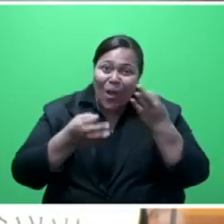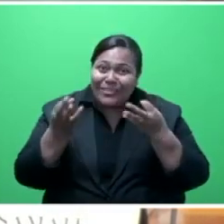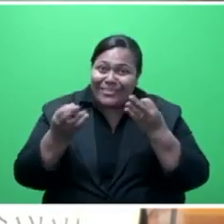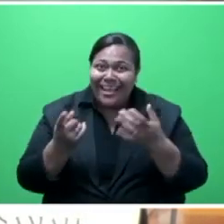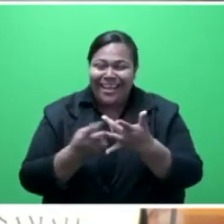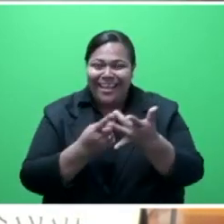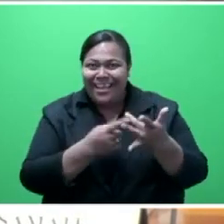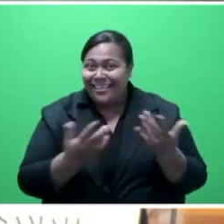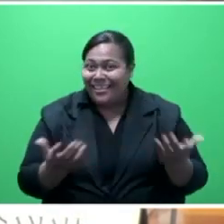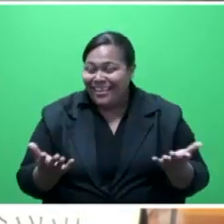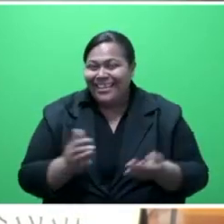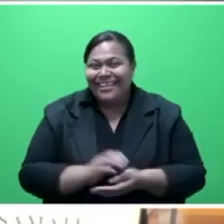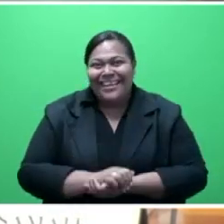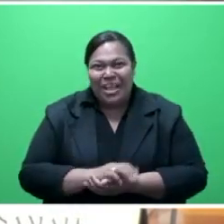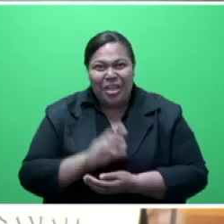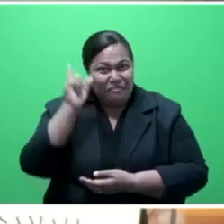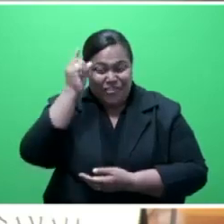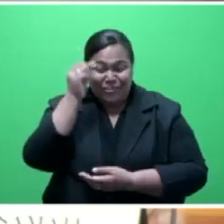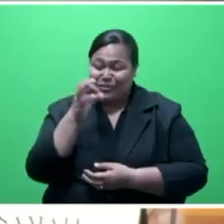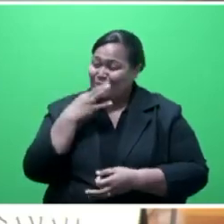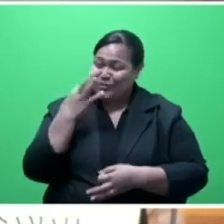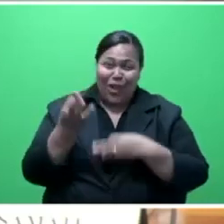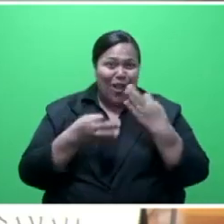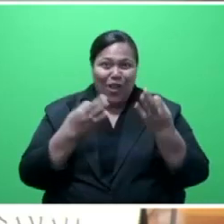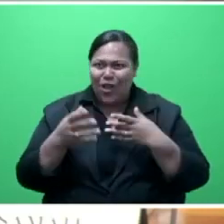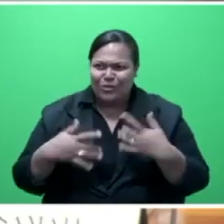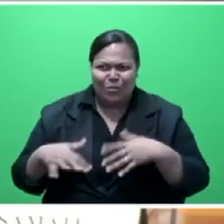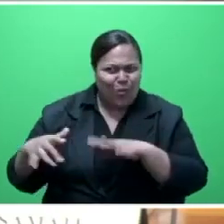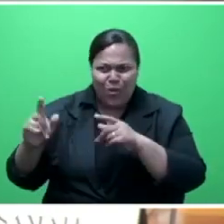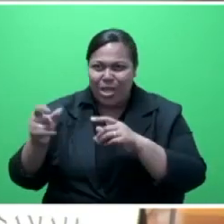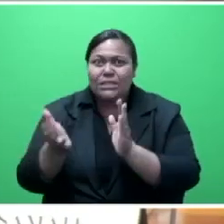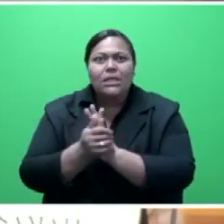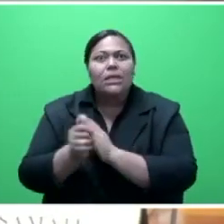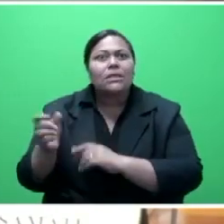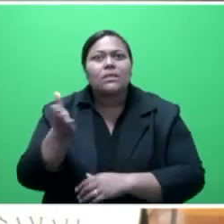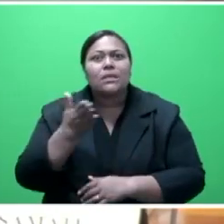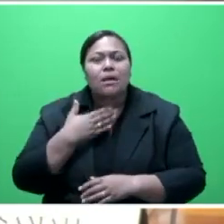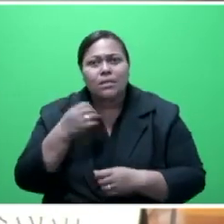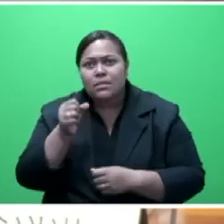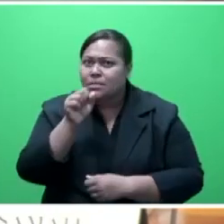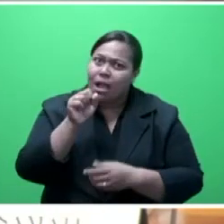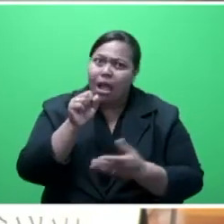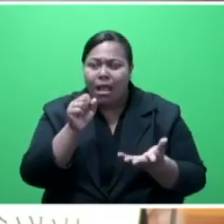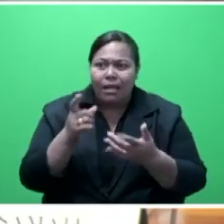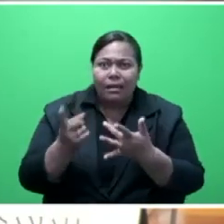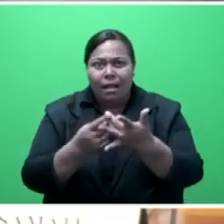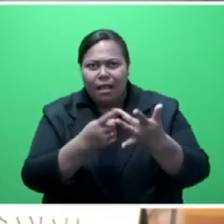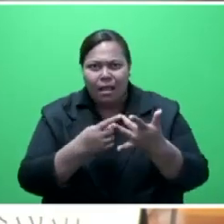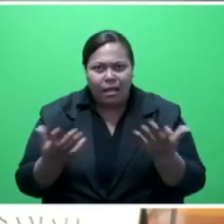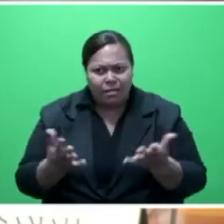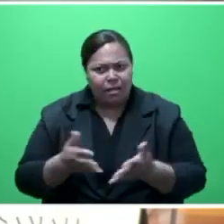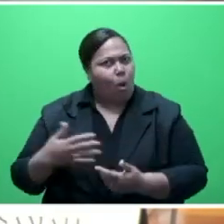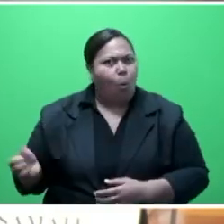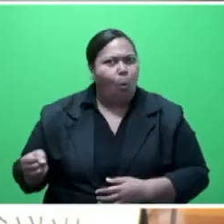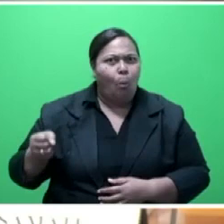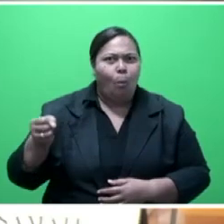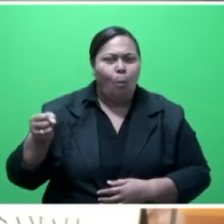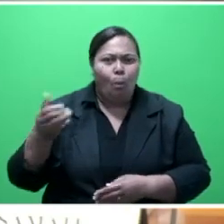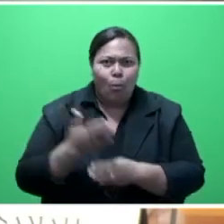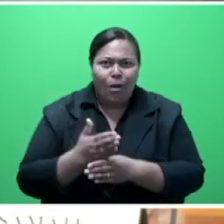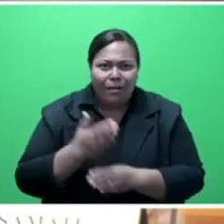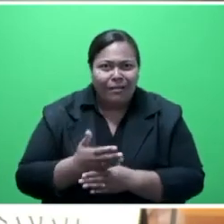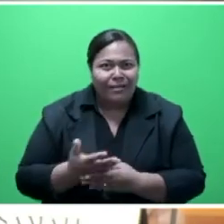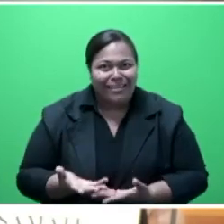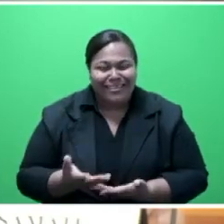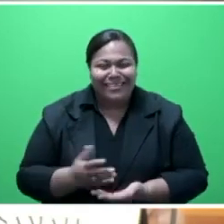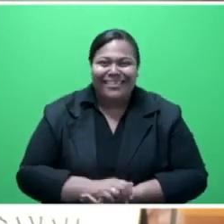Ruin Dende by Knox, or Ekanska Jora, made famous by Eddie Wilson, or perhaps more appropriately, Give Me Some Hope, Joanna, is a